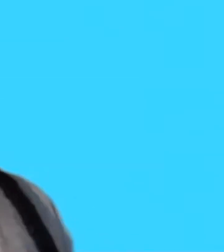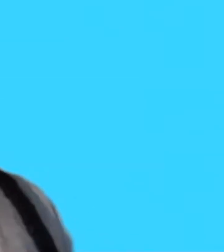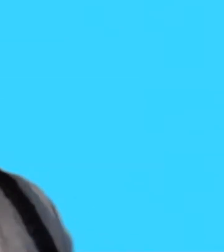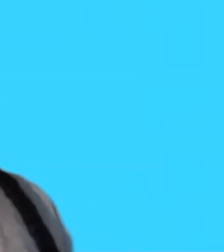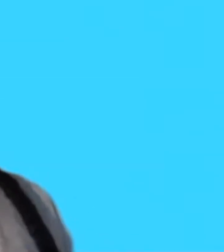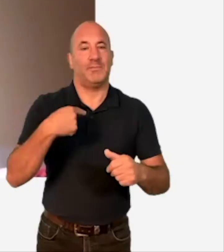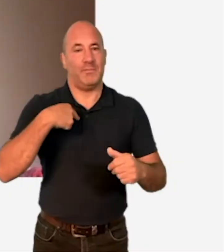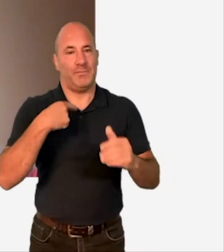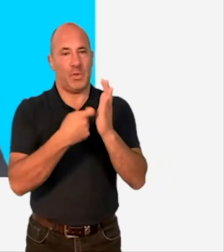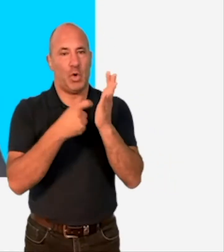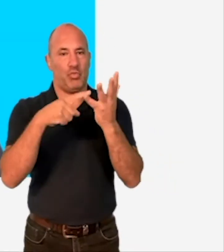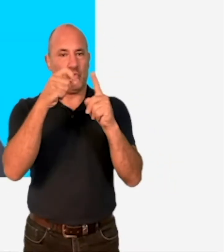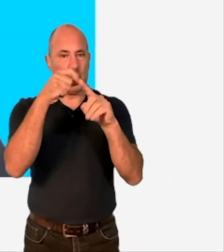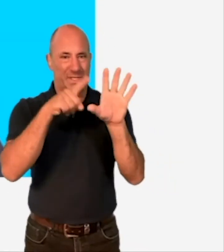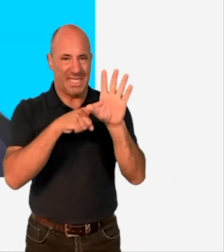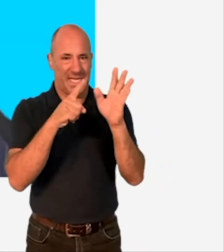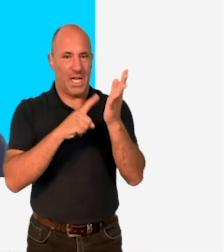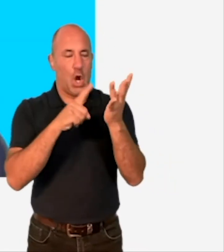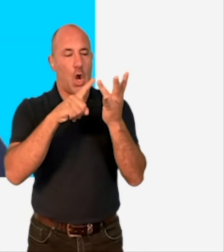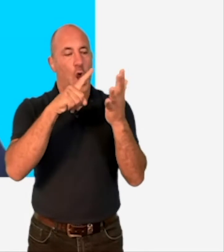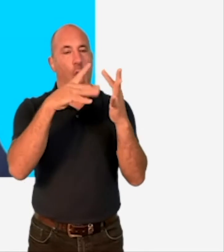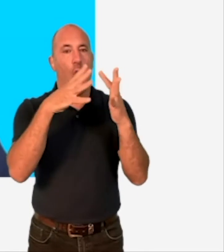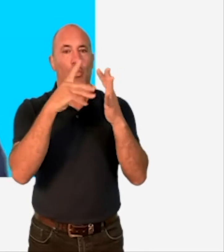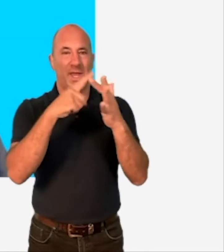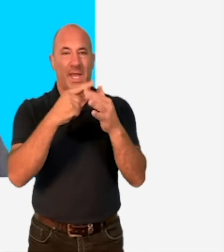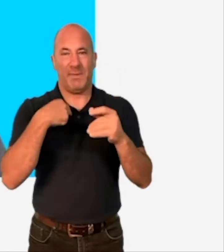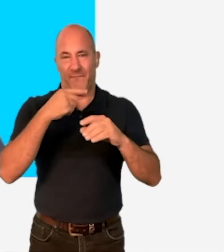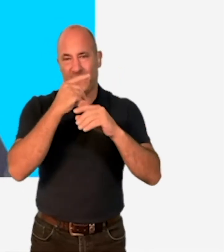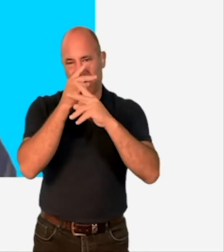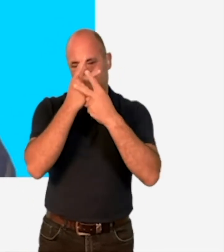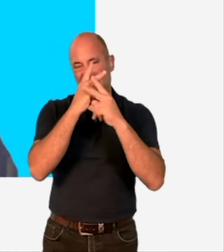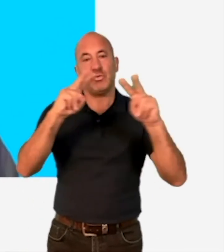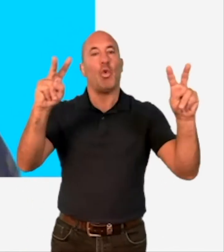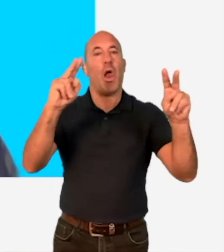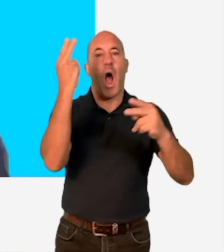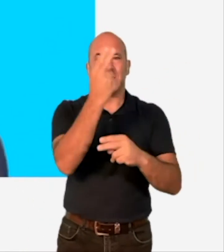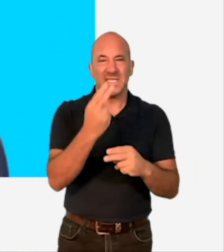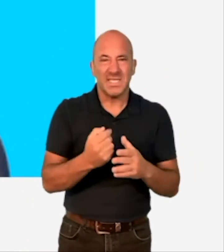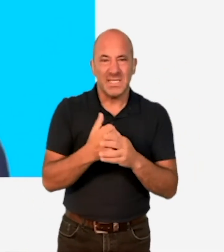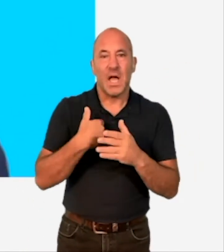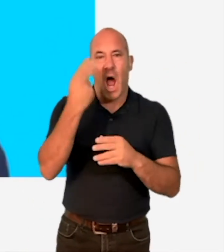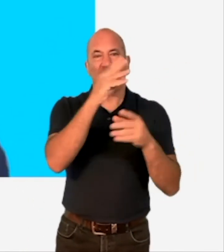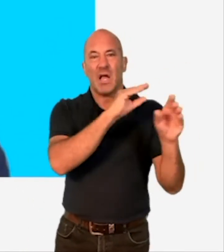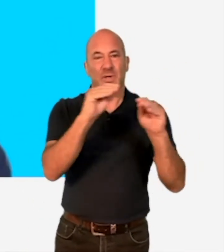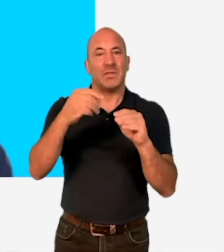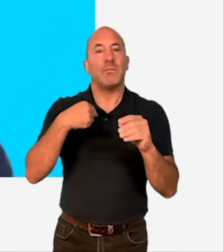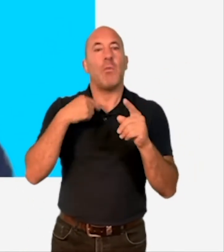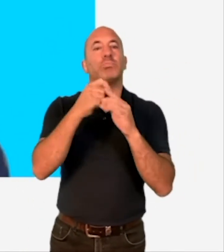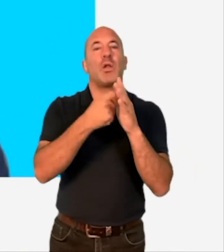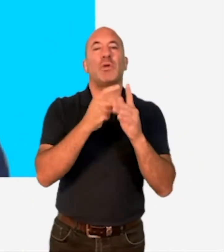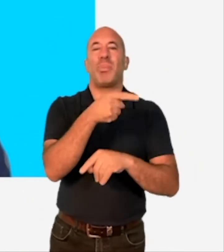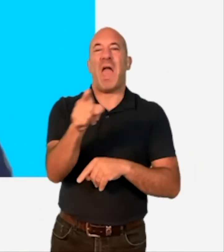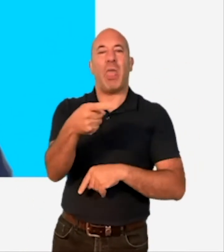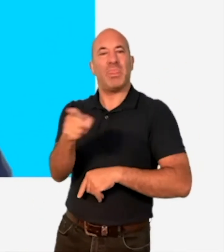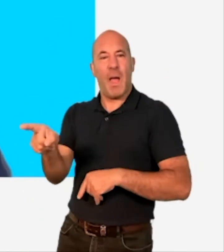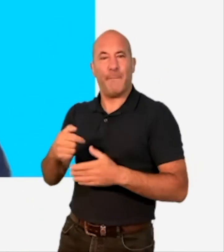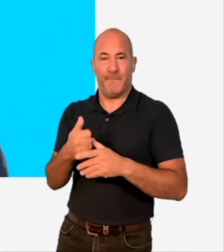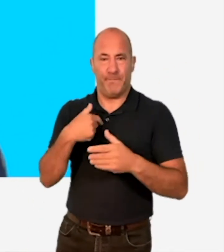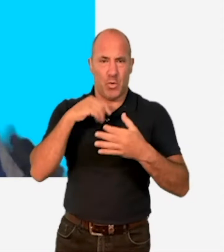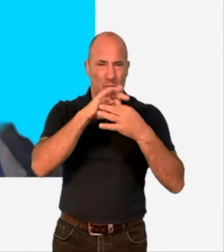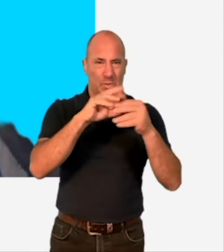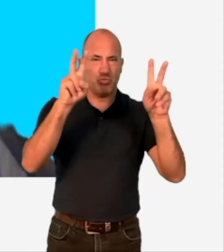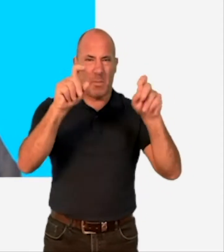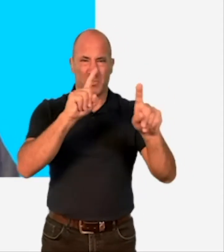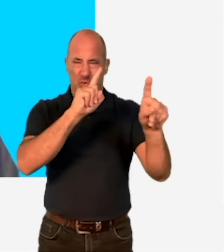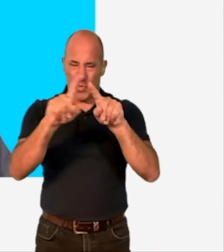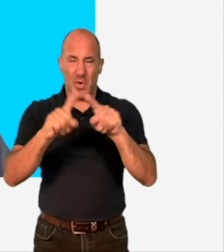Hi, I'm Rudy Loewe. I'm a visual artist and artist educator. My pronouns are they, them. I work with